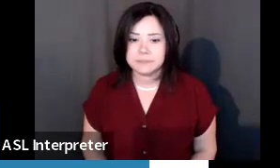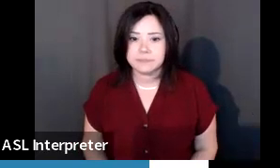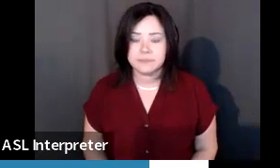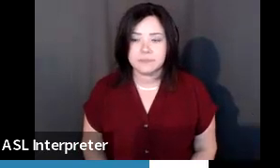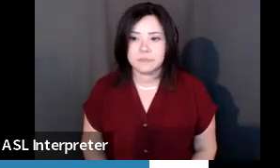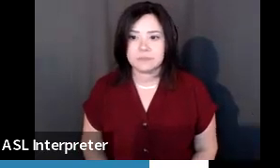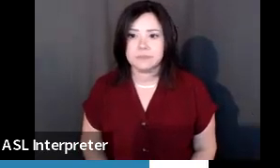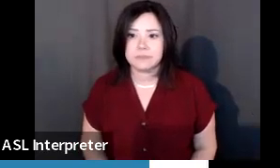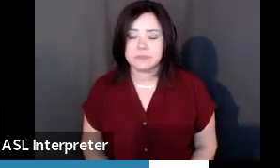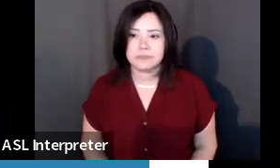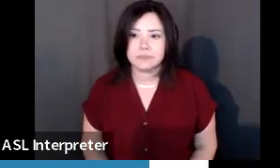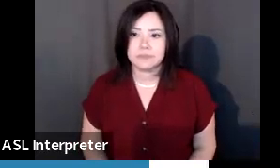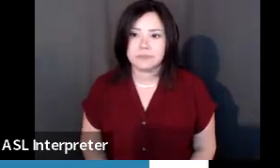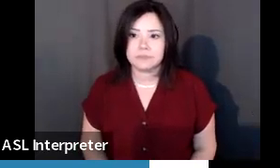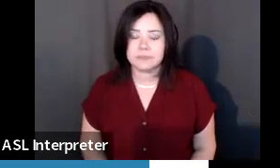bit easier.